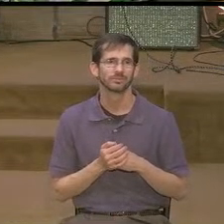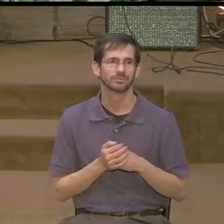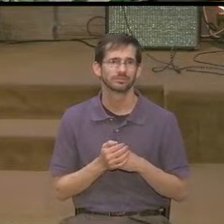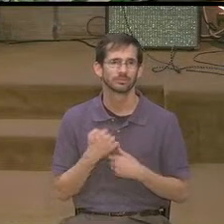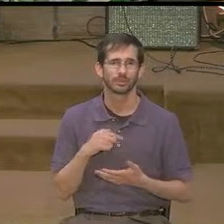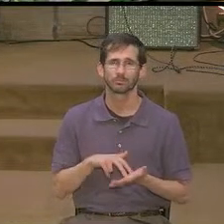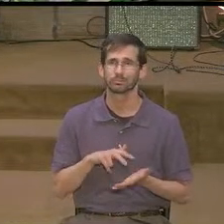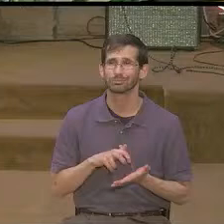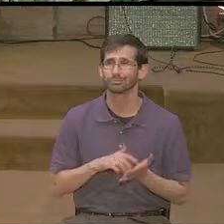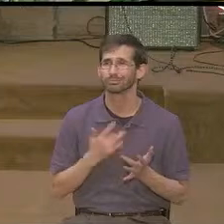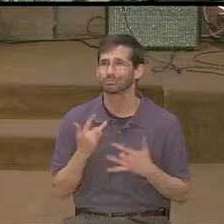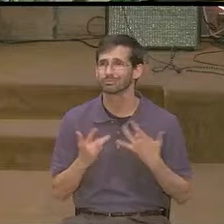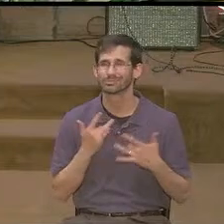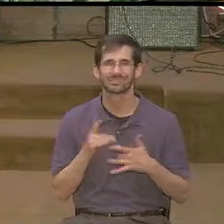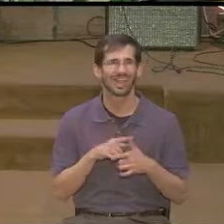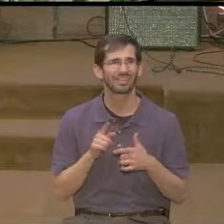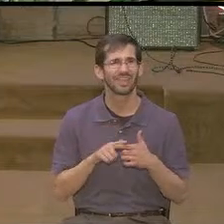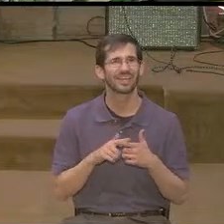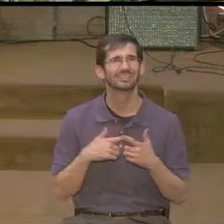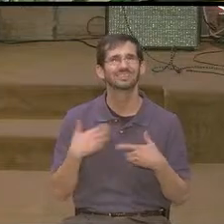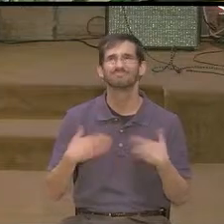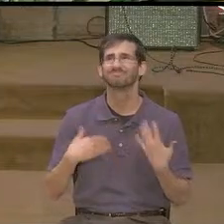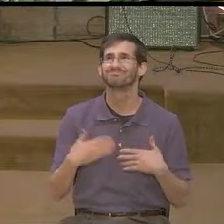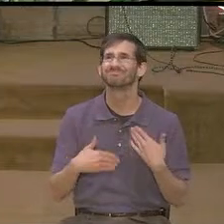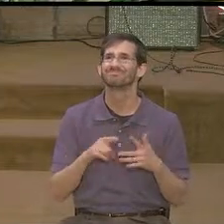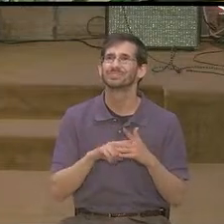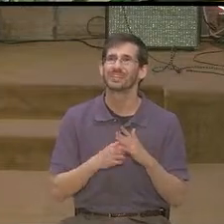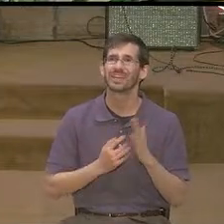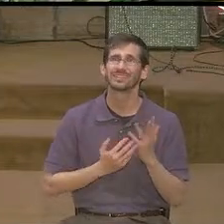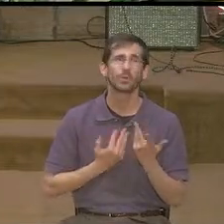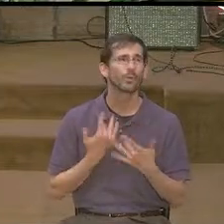And then after a while, you know, you start kind of, you know, leveling off,